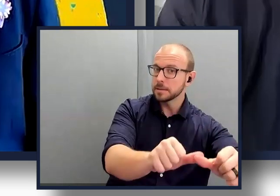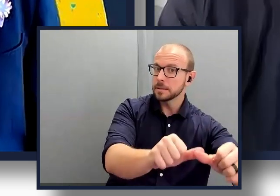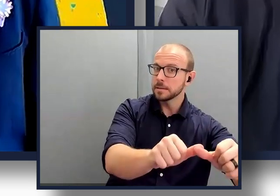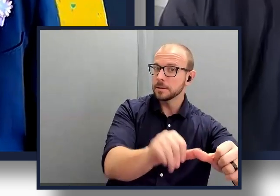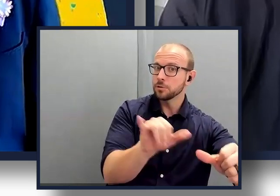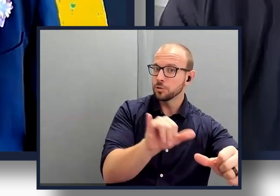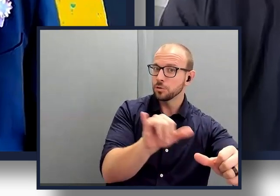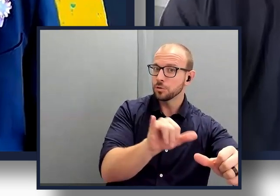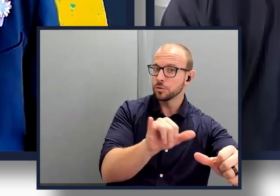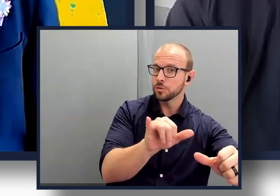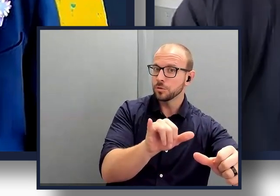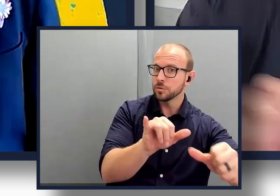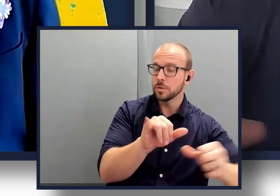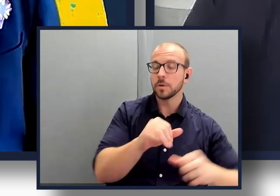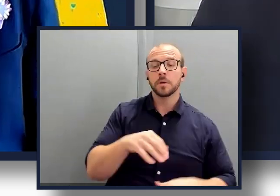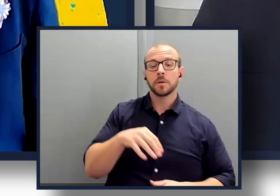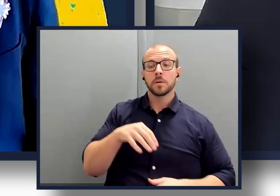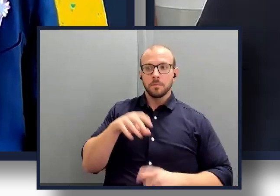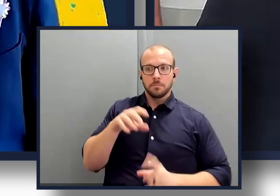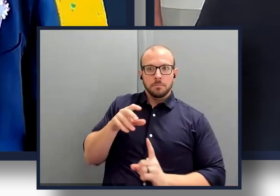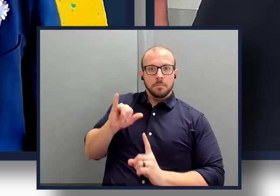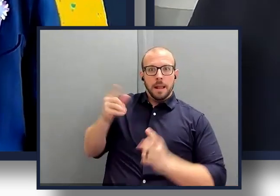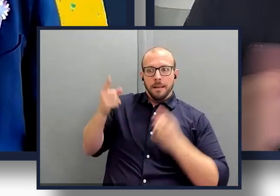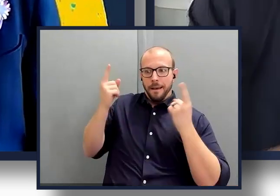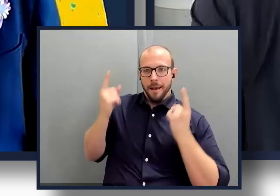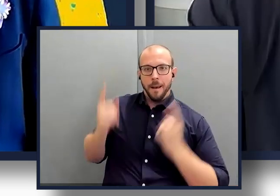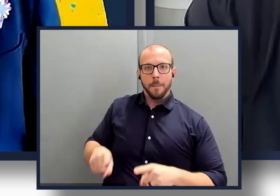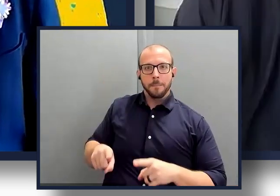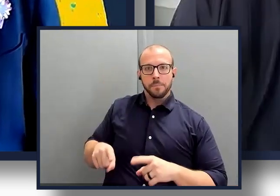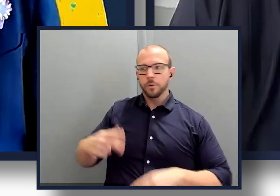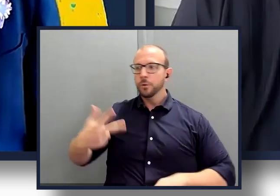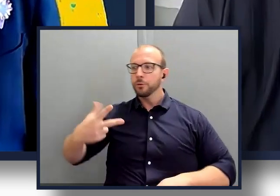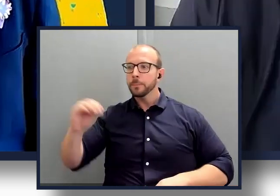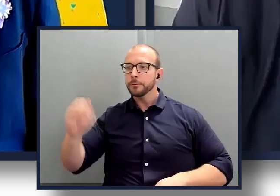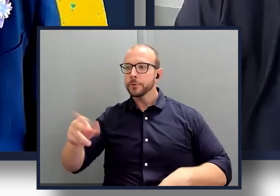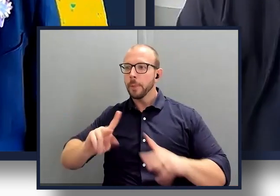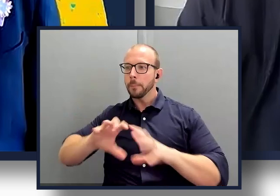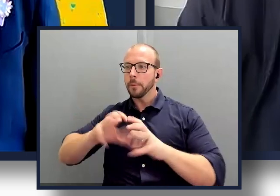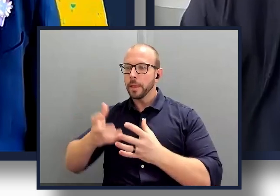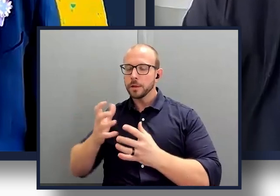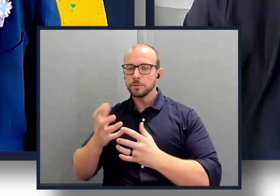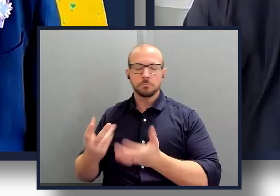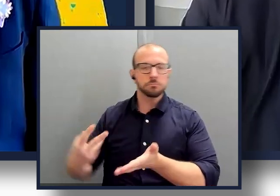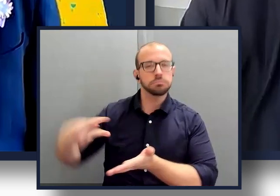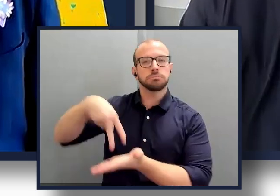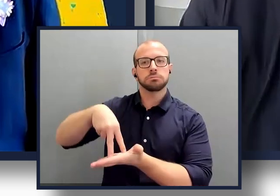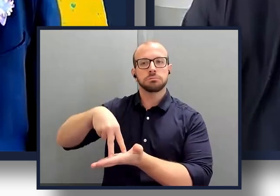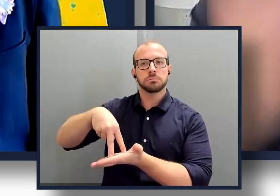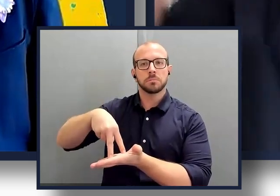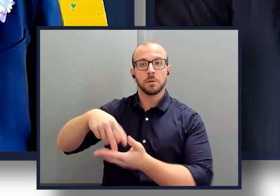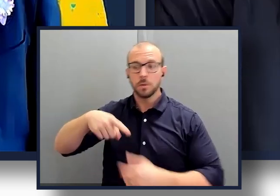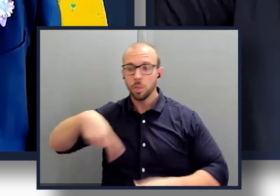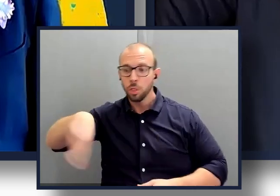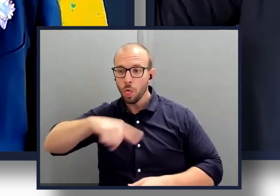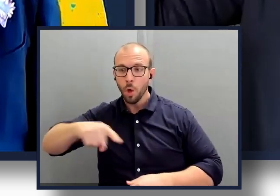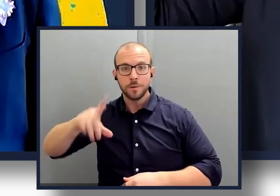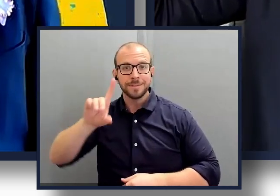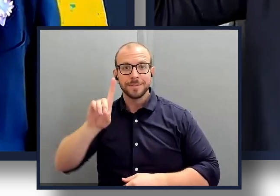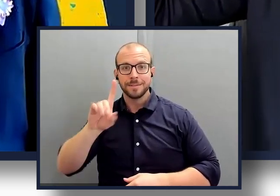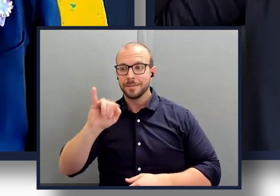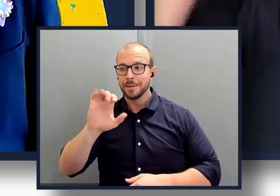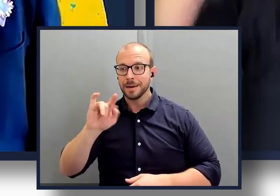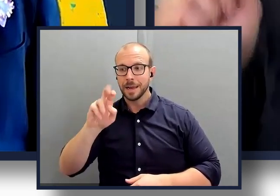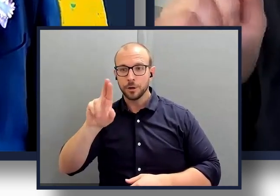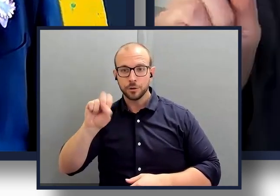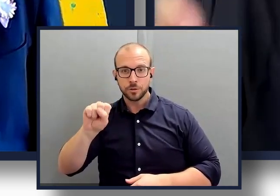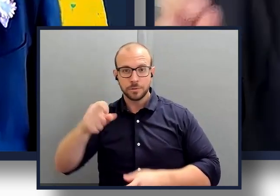Once that happens, these dictators will leave. And it's not necessarily